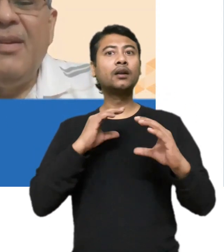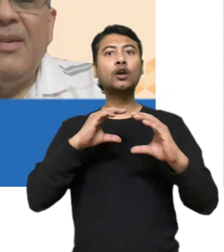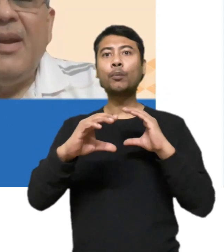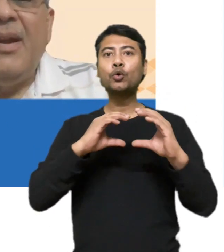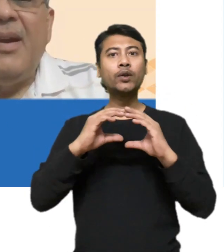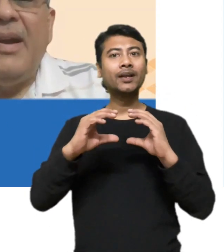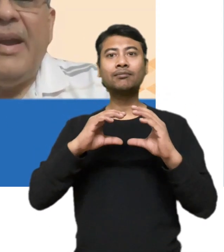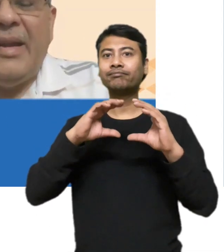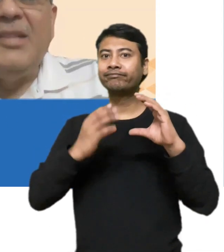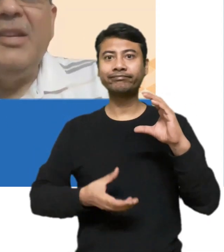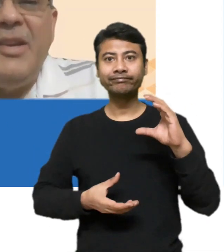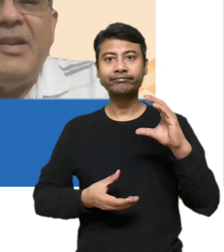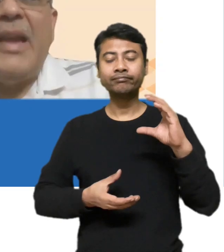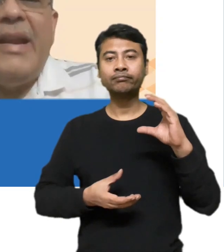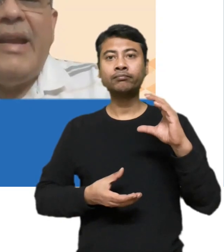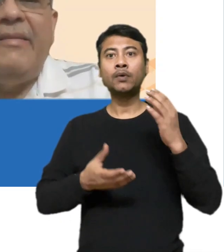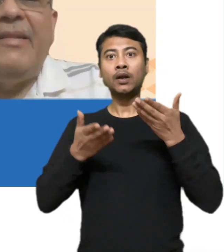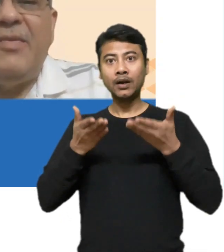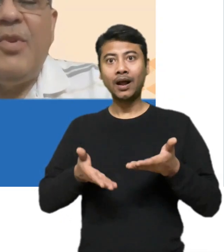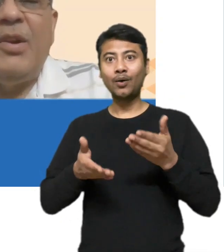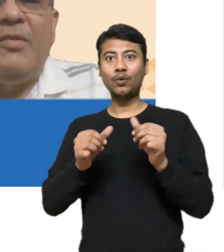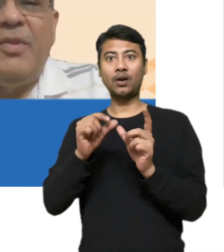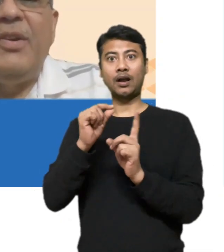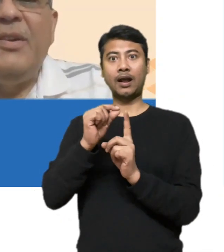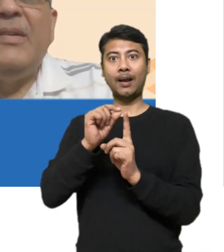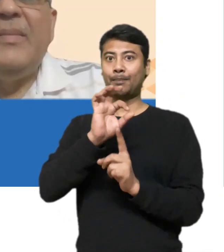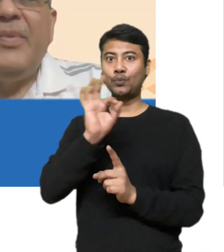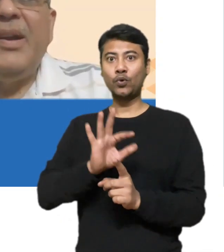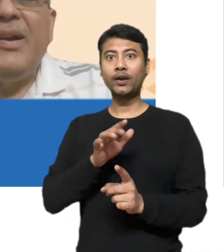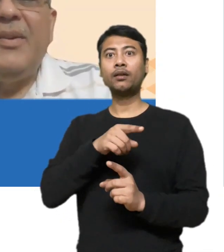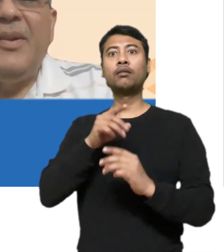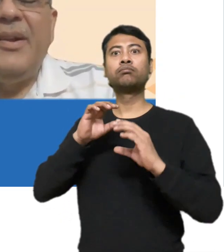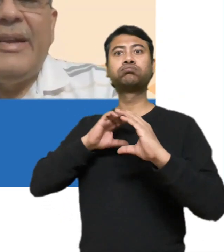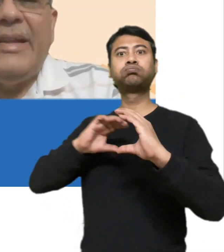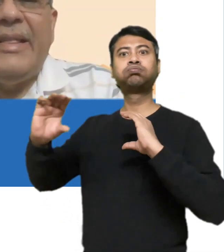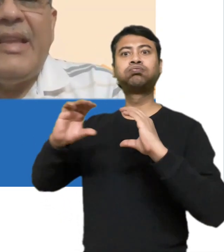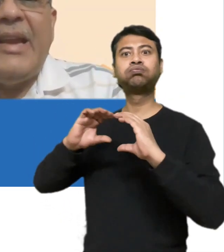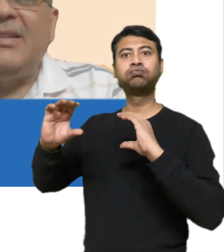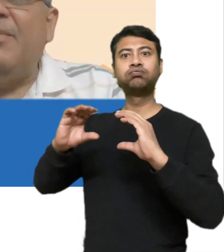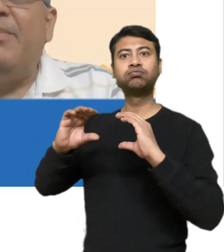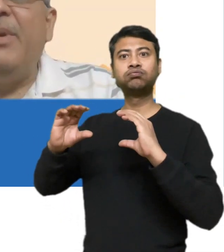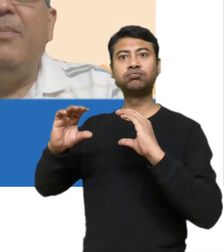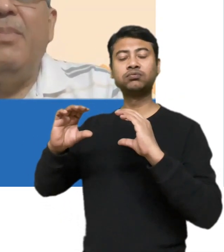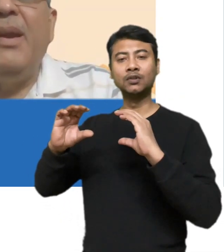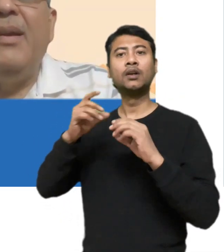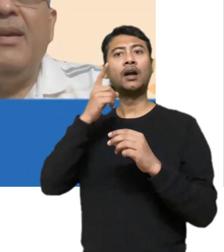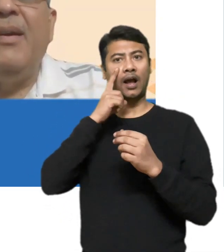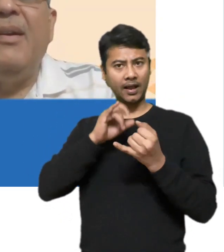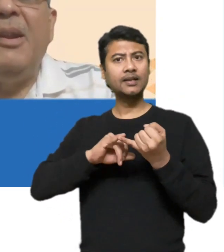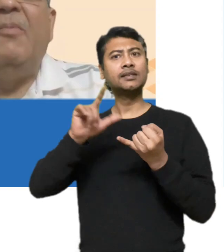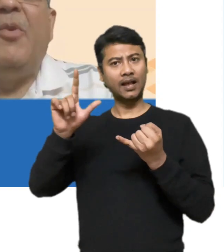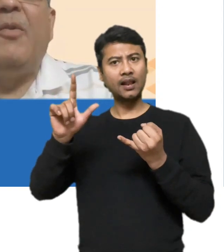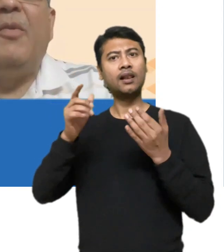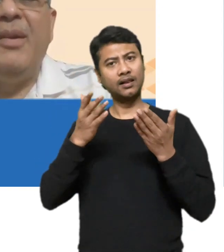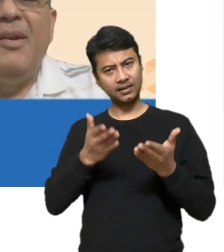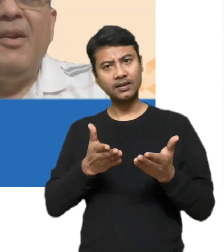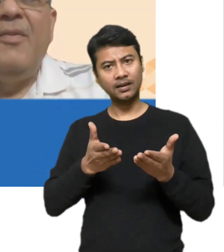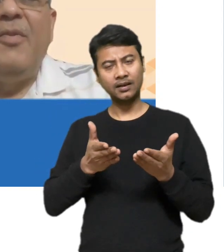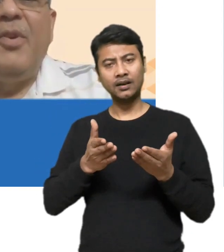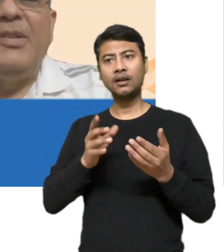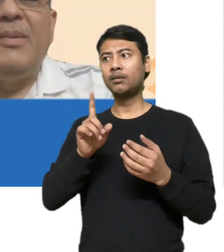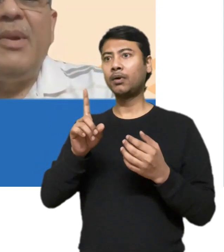world, at least in Indian Sign Language, if not the world, that's a big leap